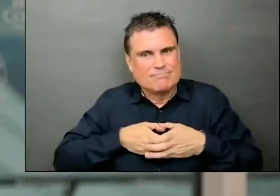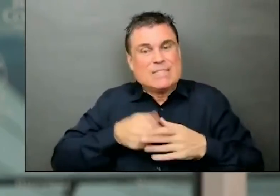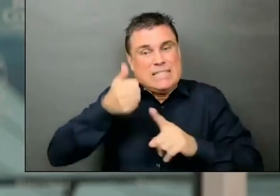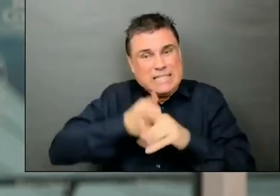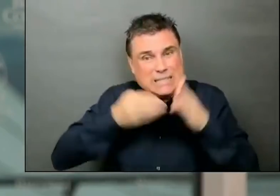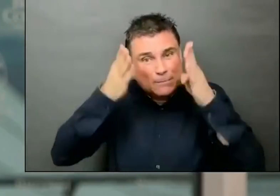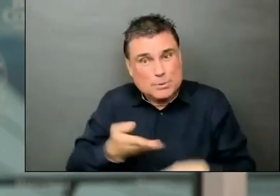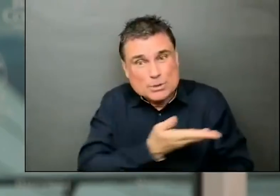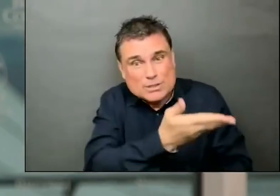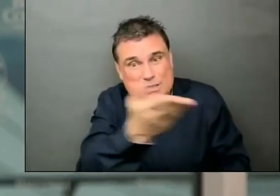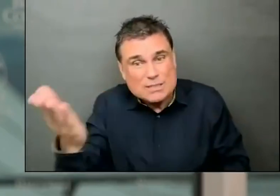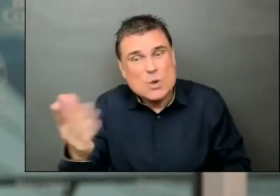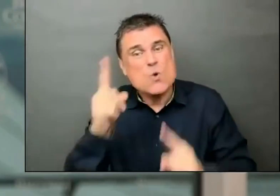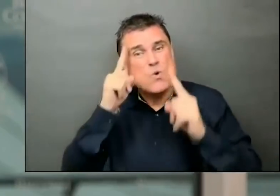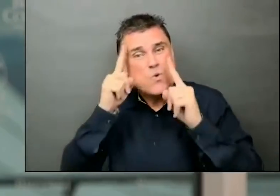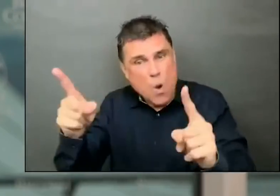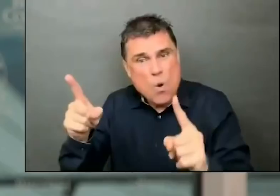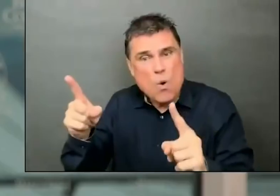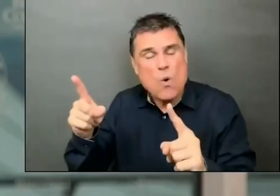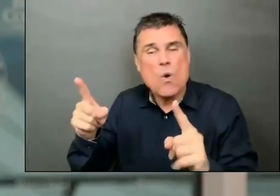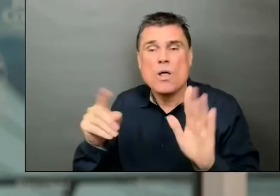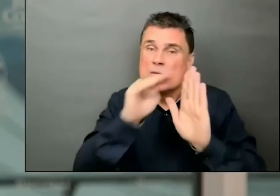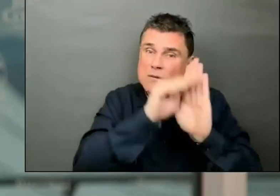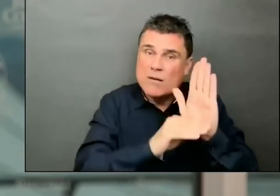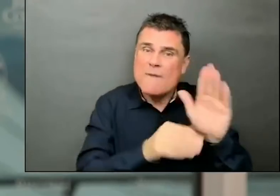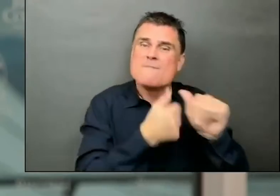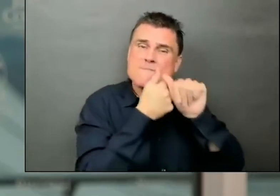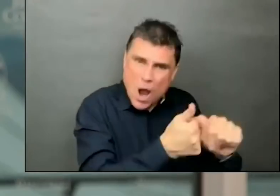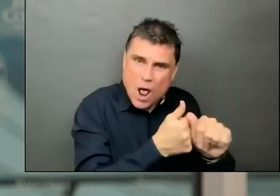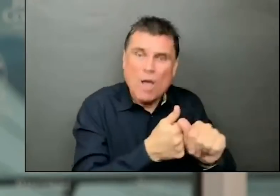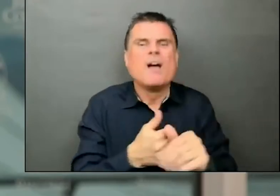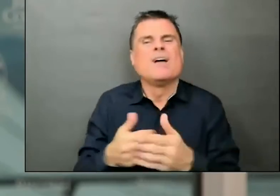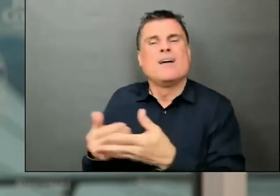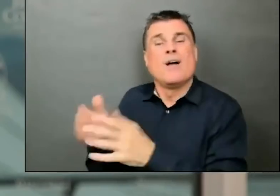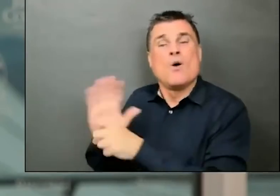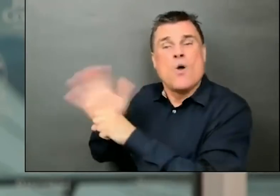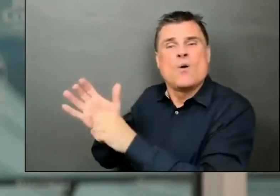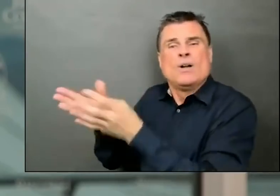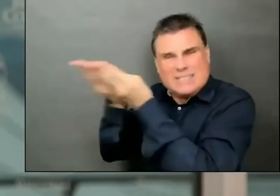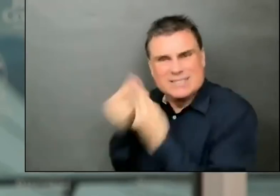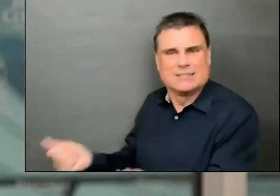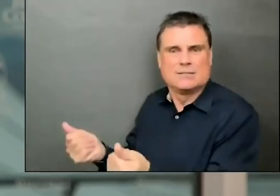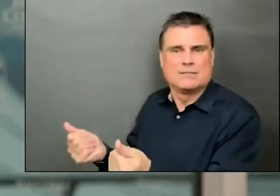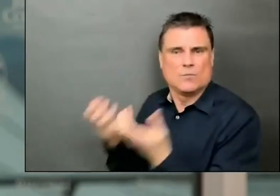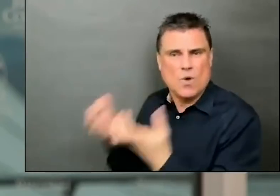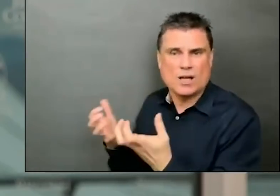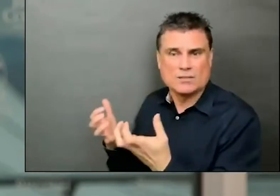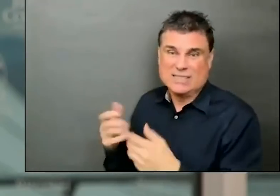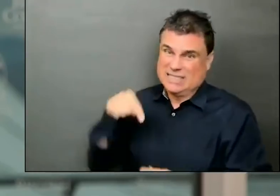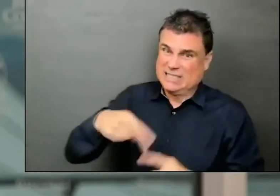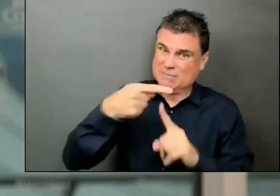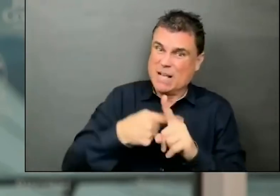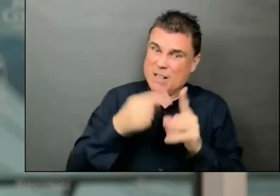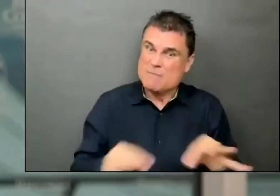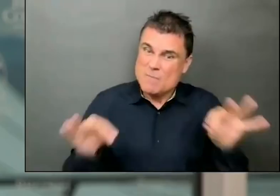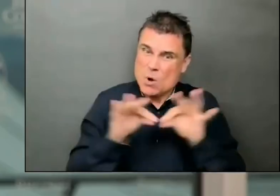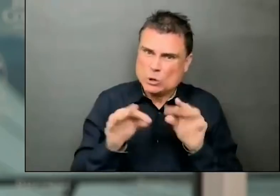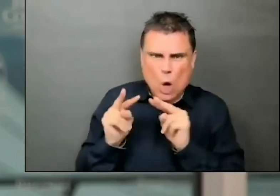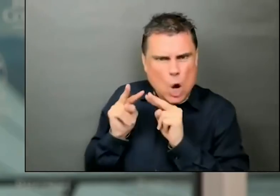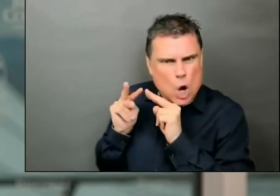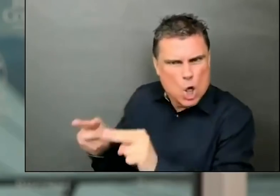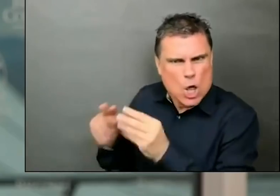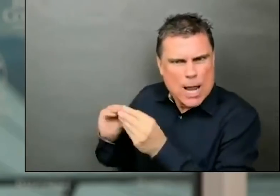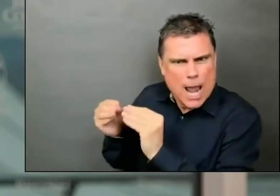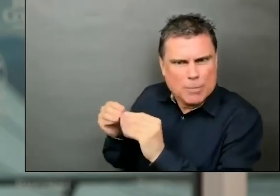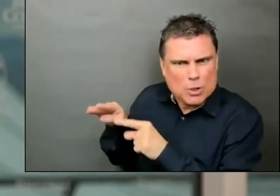of this month, these data will tell us if more action is required or if we can start to